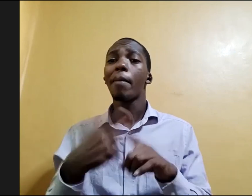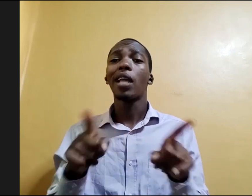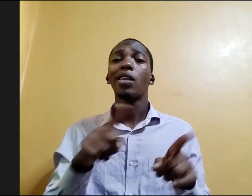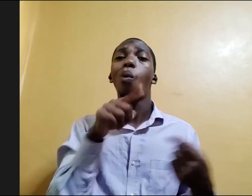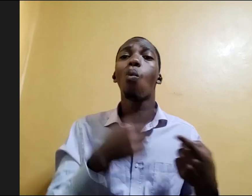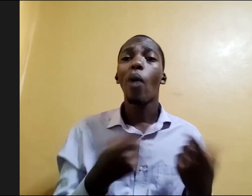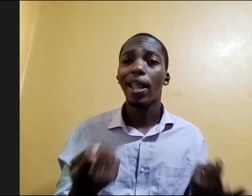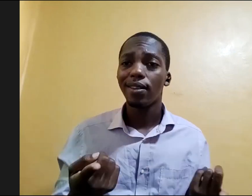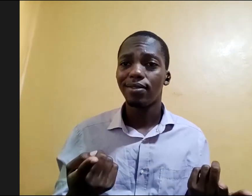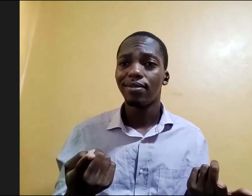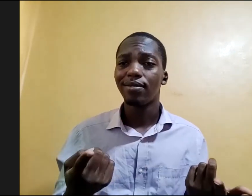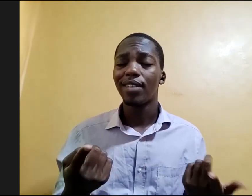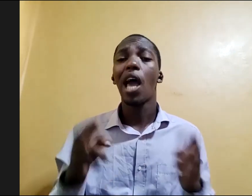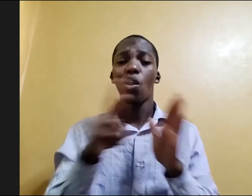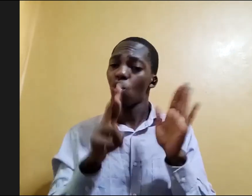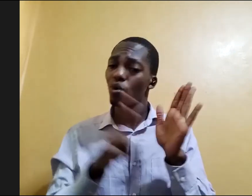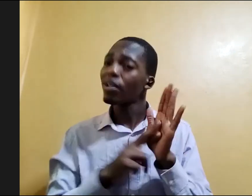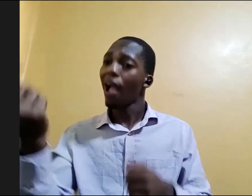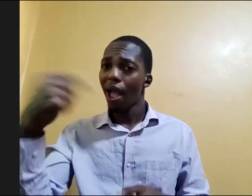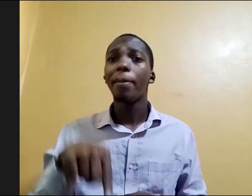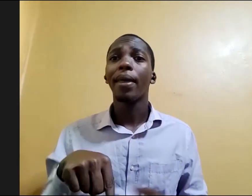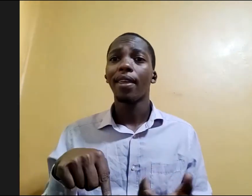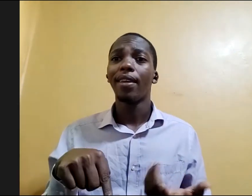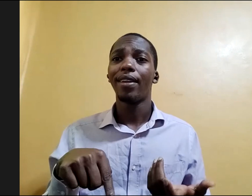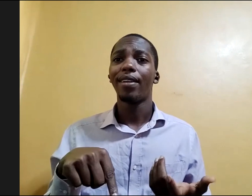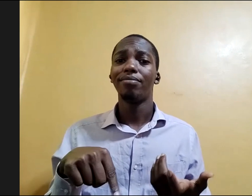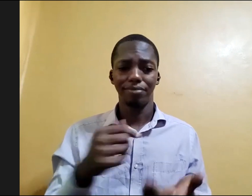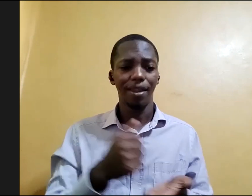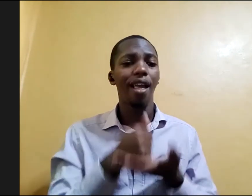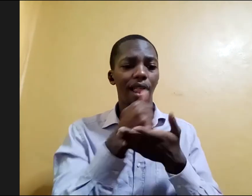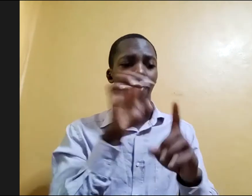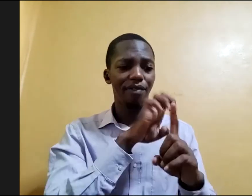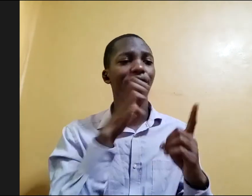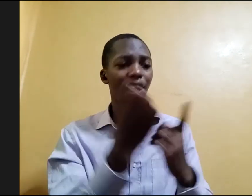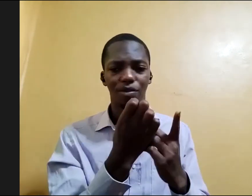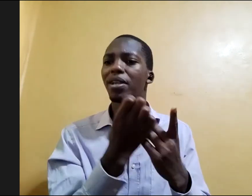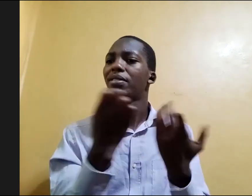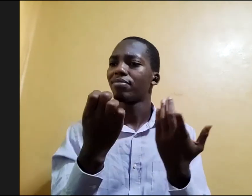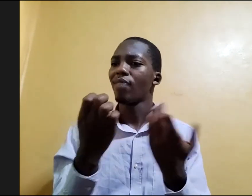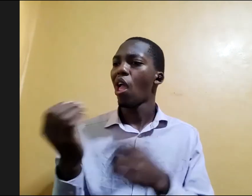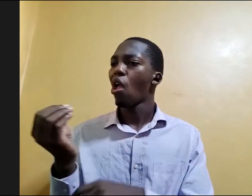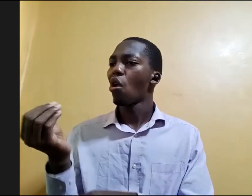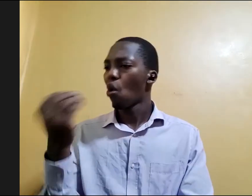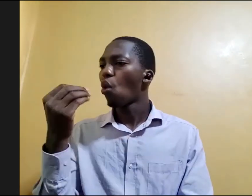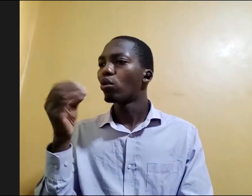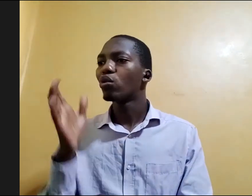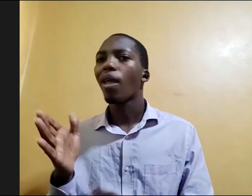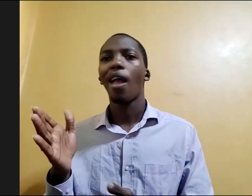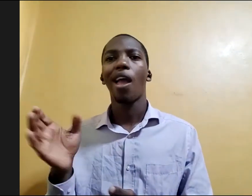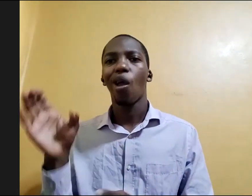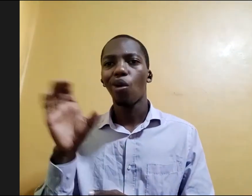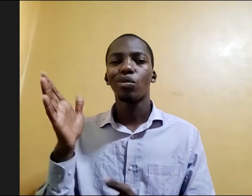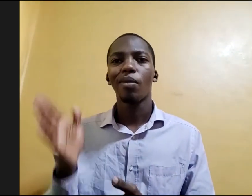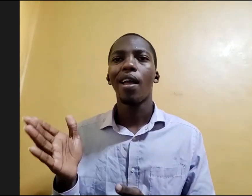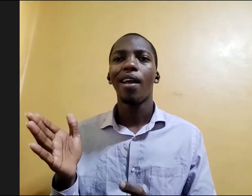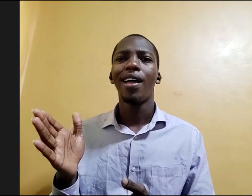Rules are coming in. Those rules help the environment, help the consumer. That we're discussing is the time to